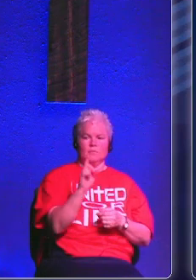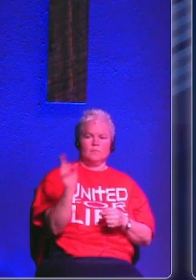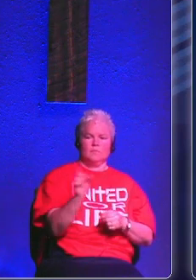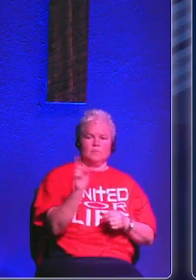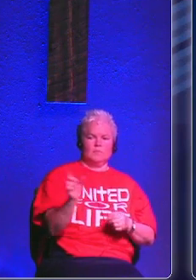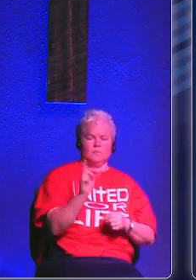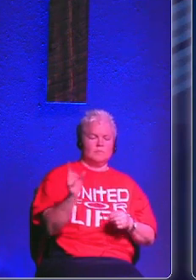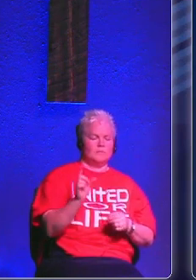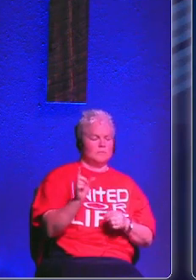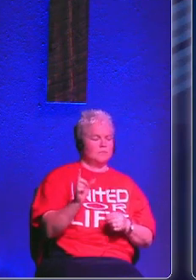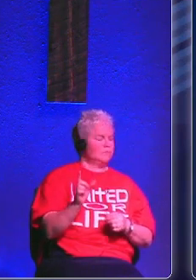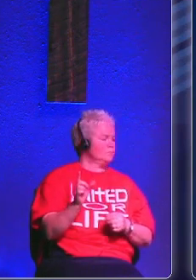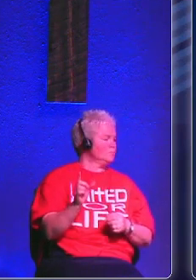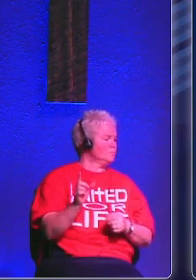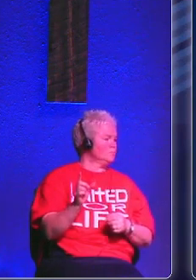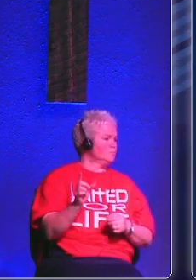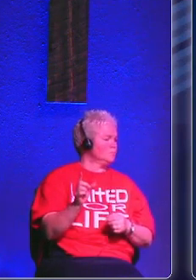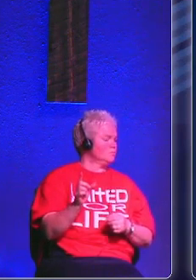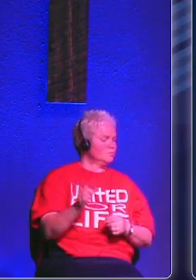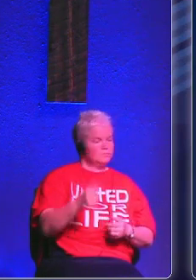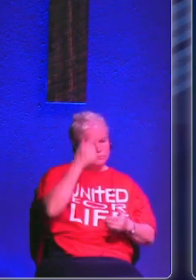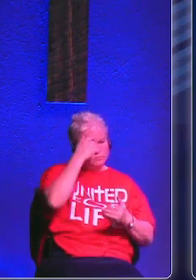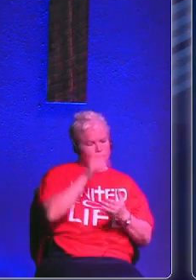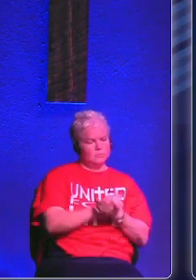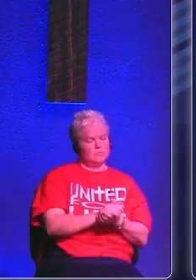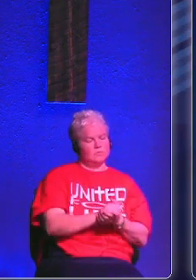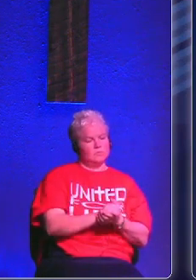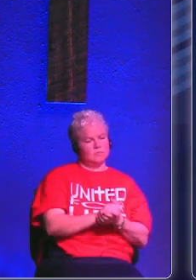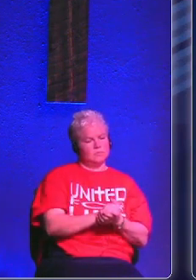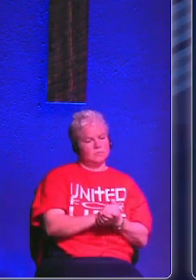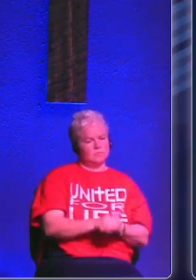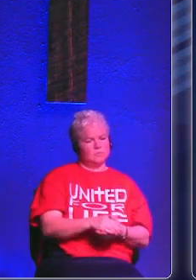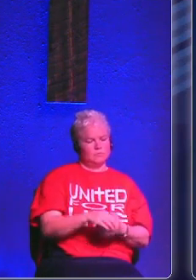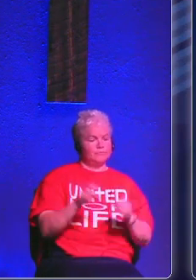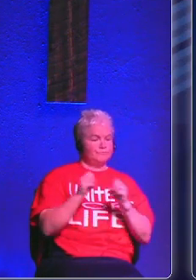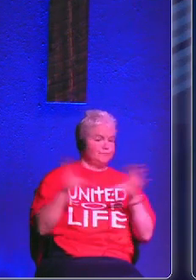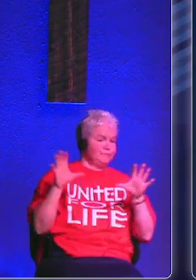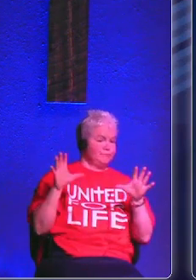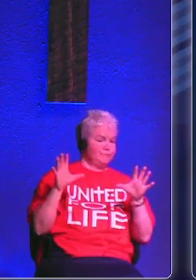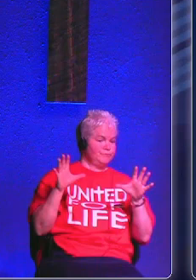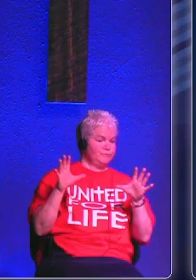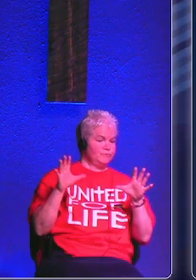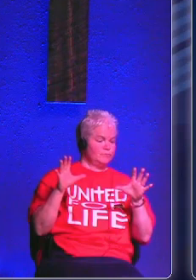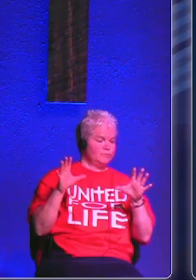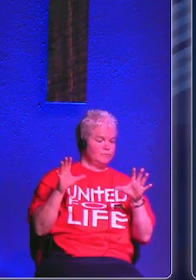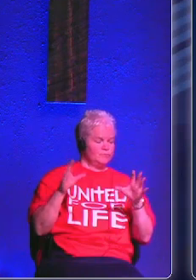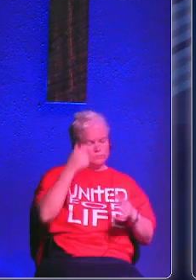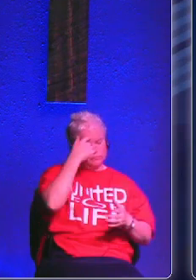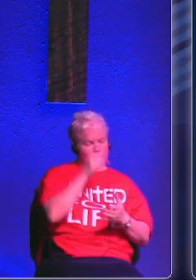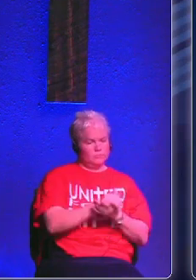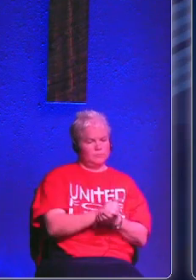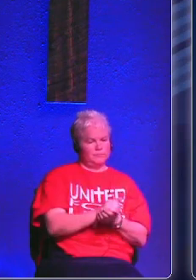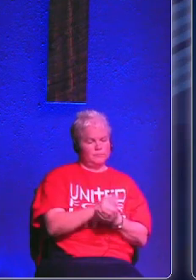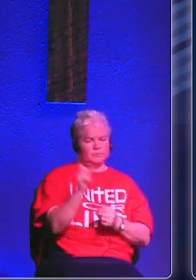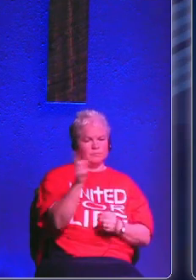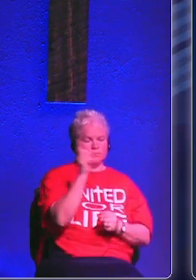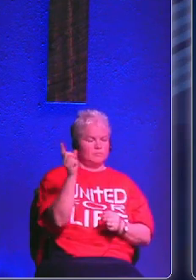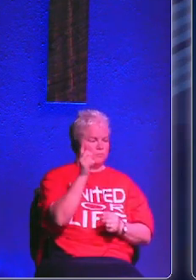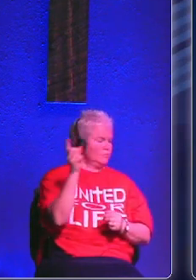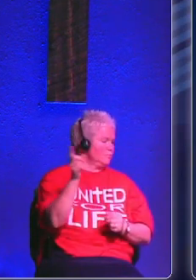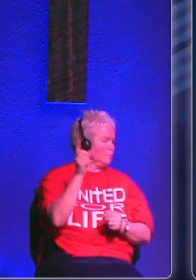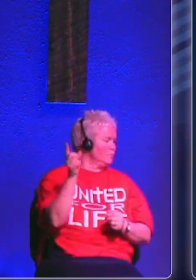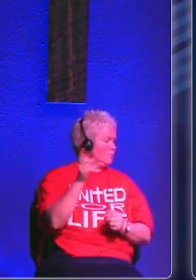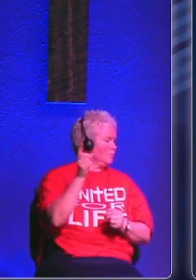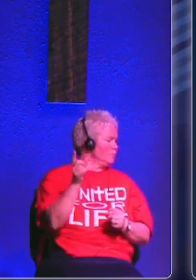They want to believe in anything. They want to believe that it's just nothing. So they want to believe in